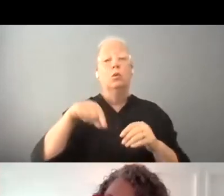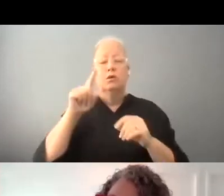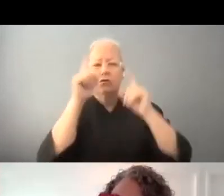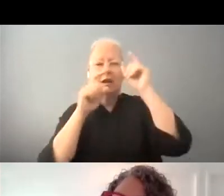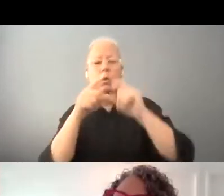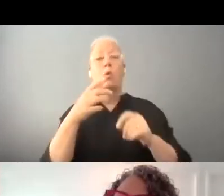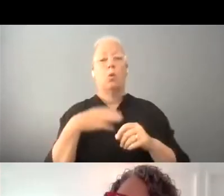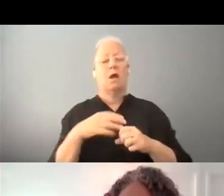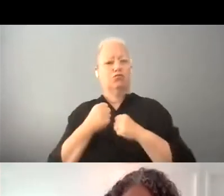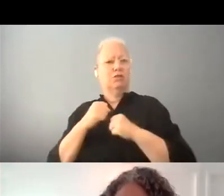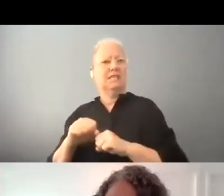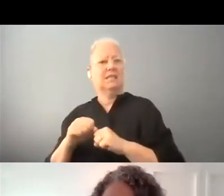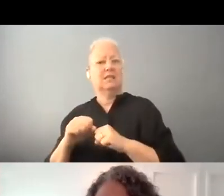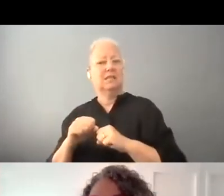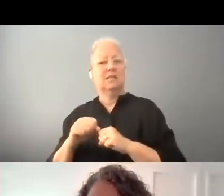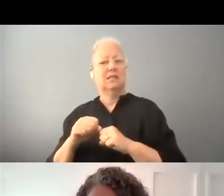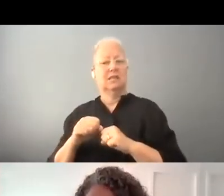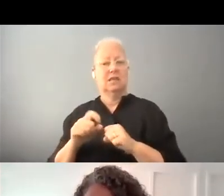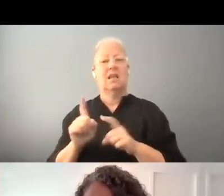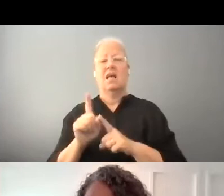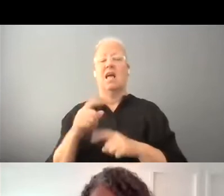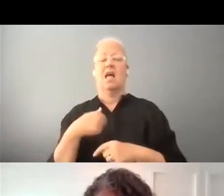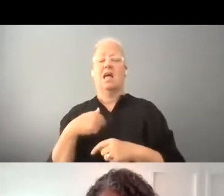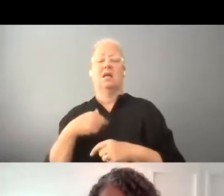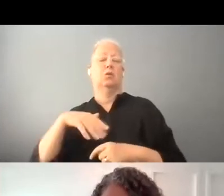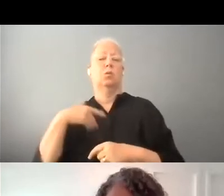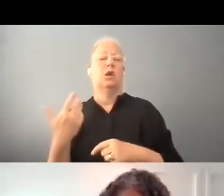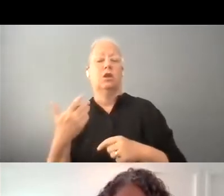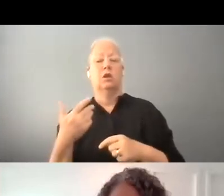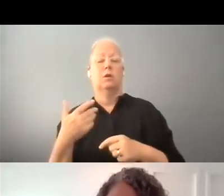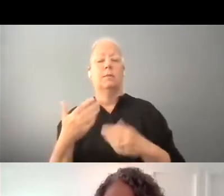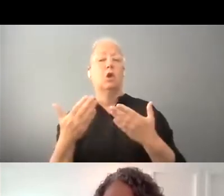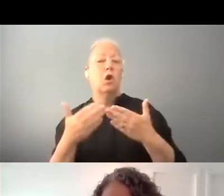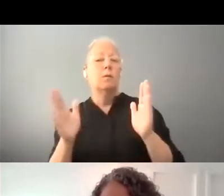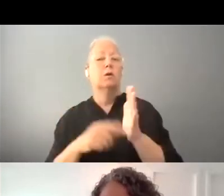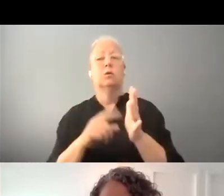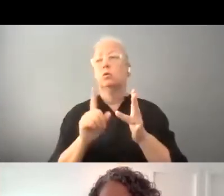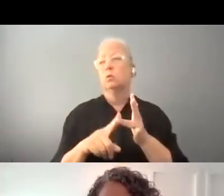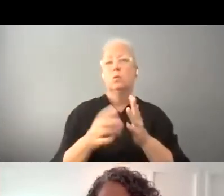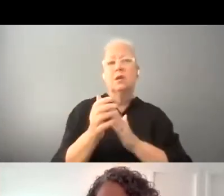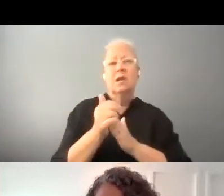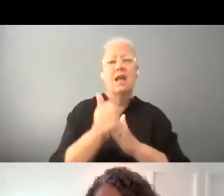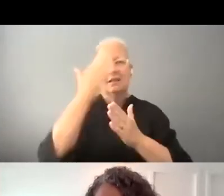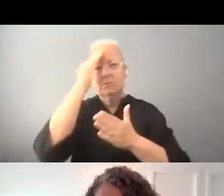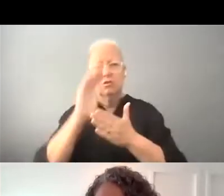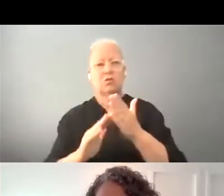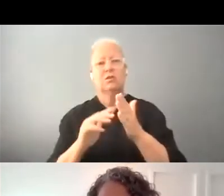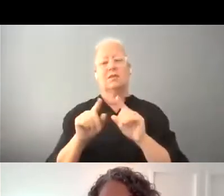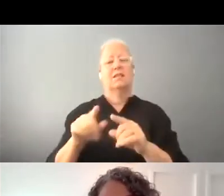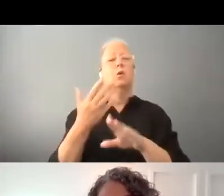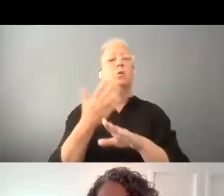go, I'm not going to be open to being guided and experience what the workshop is, because there is something